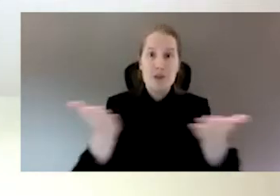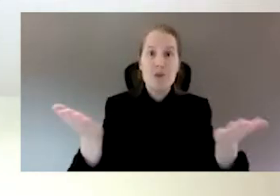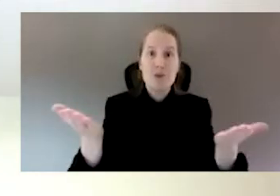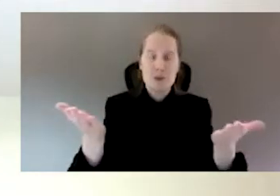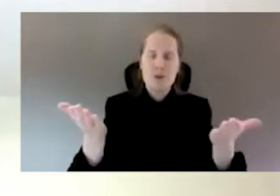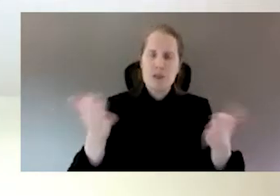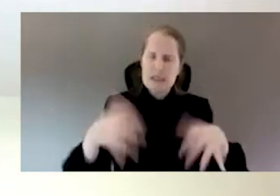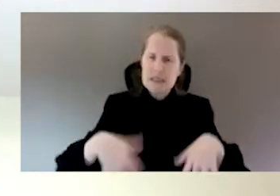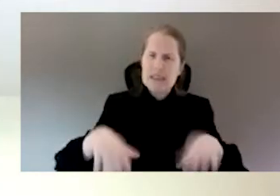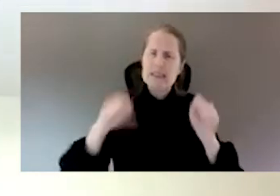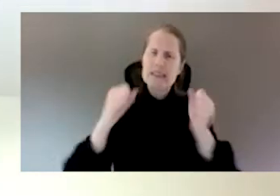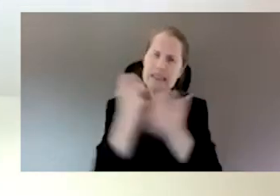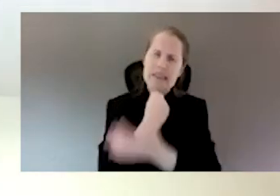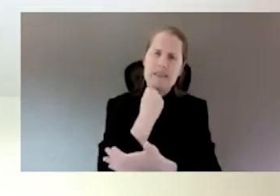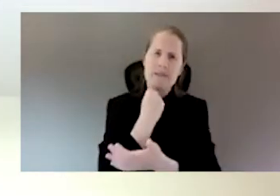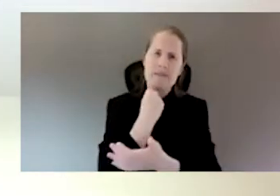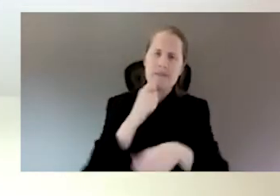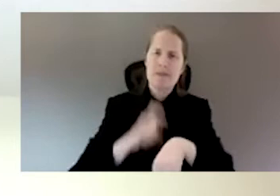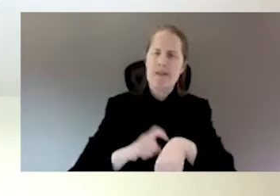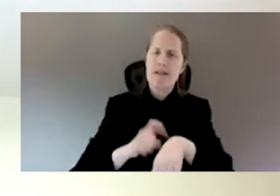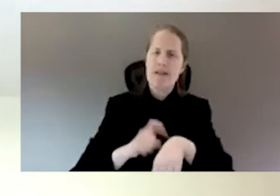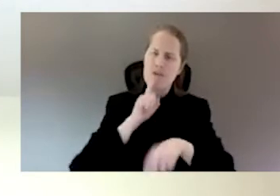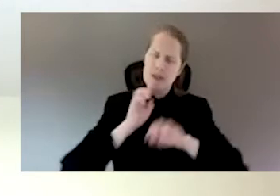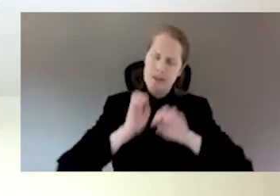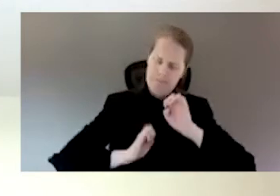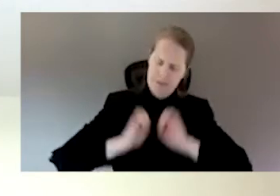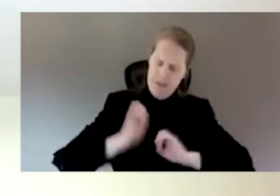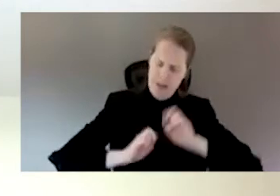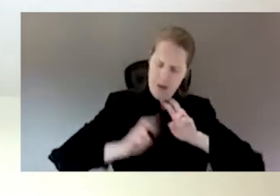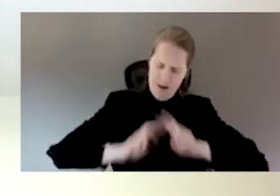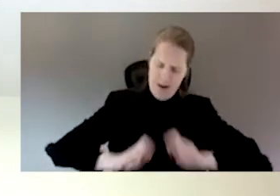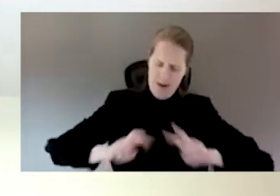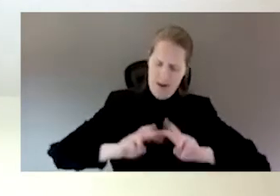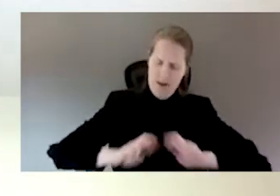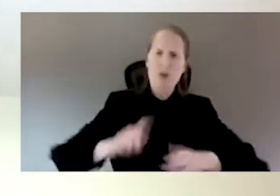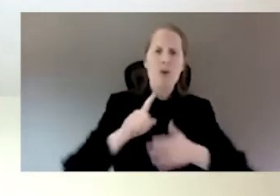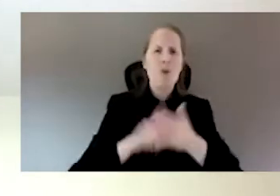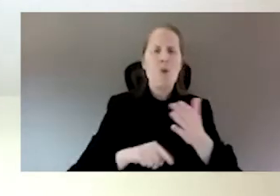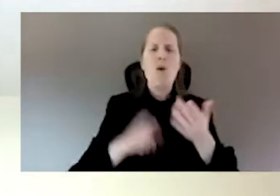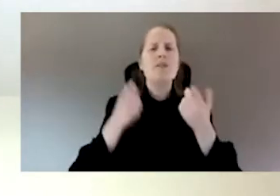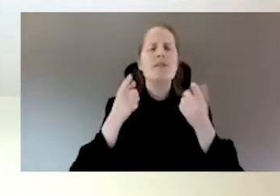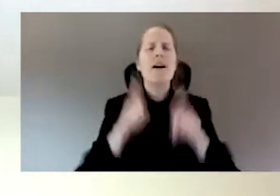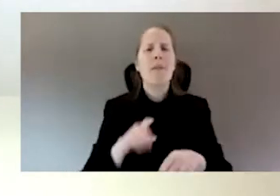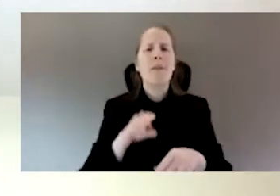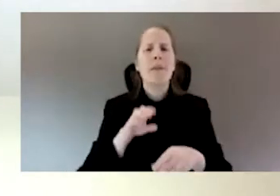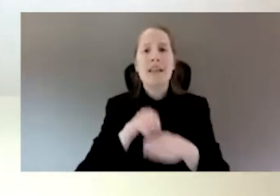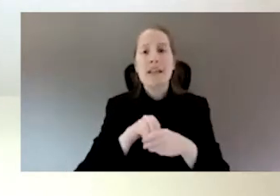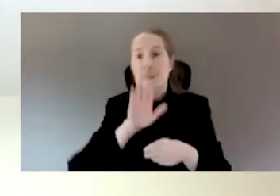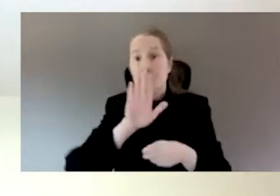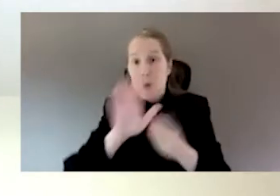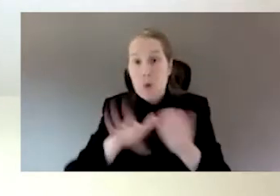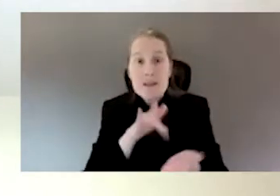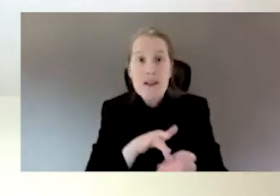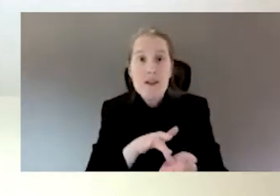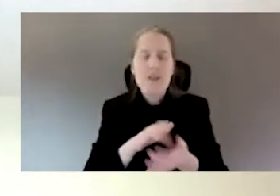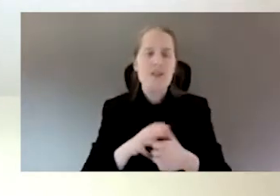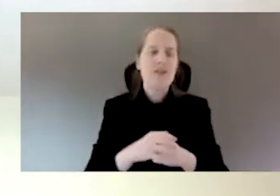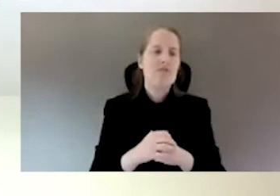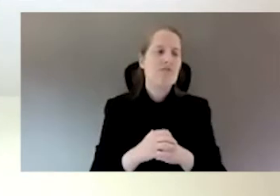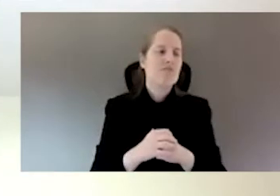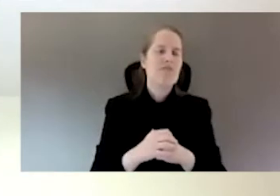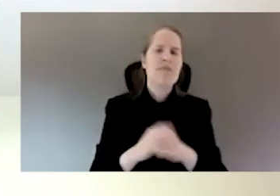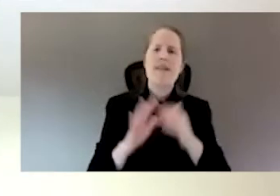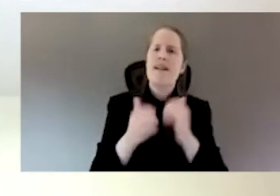to take the time to evaluate what you have going on within your centers